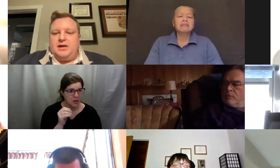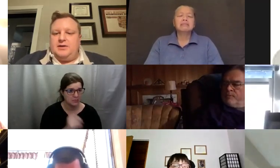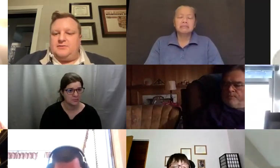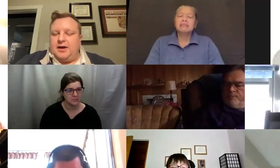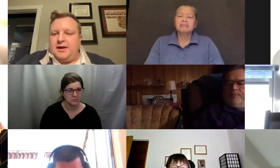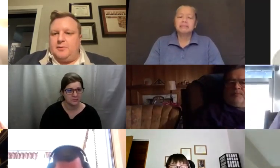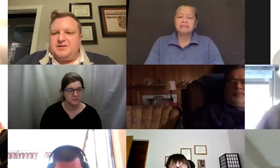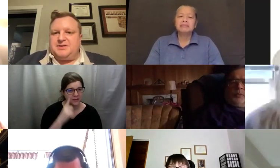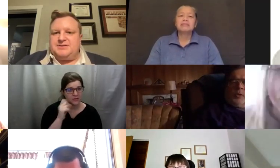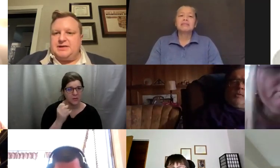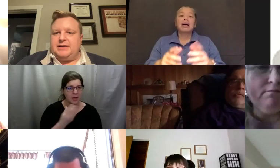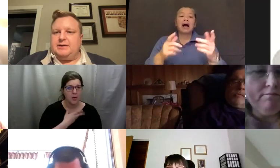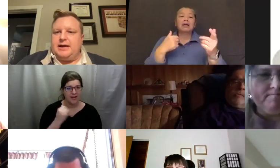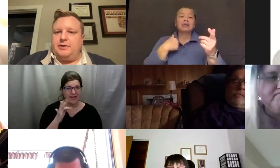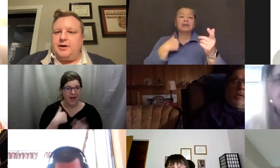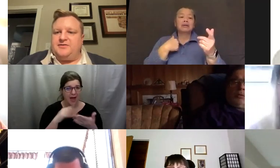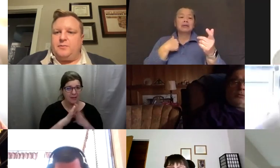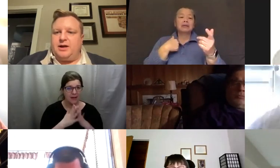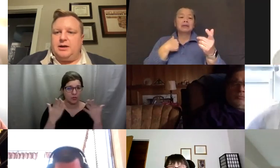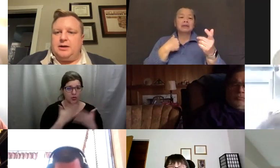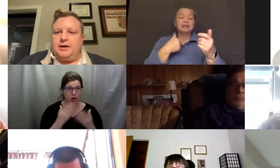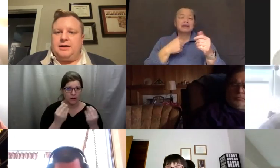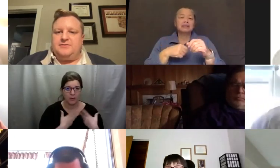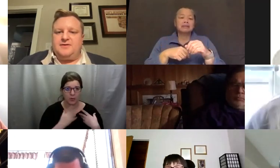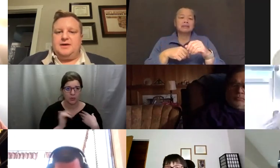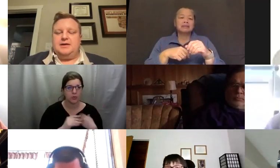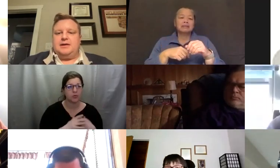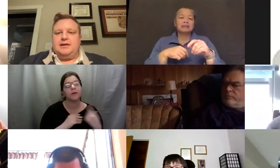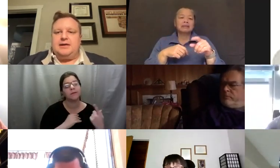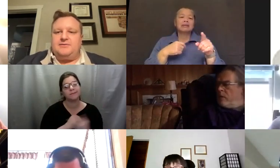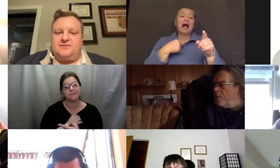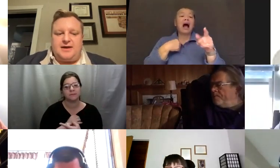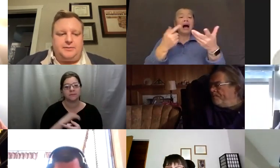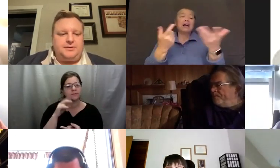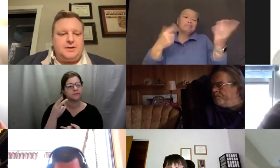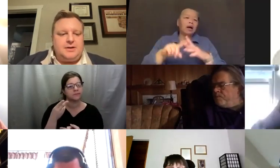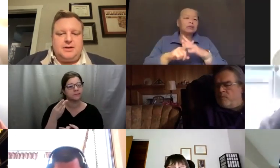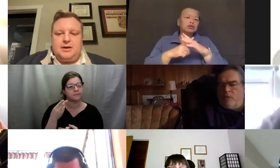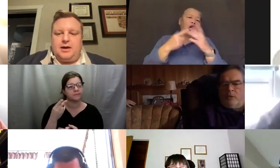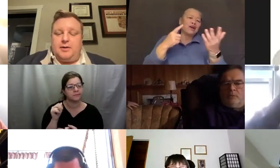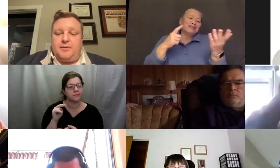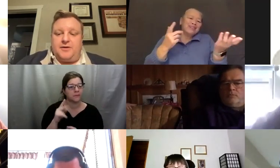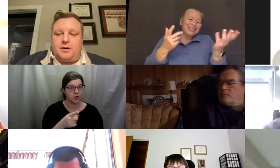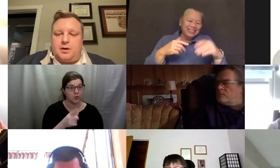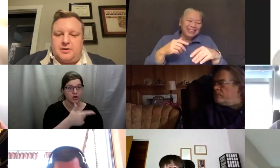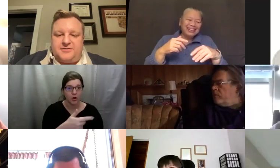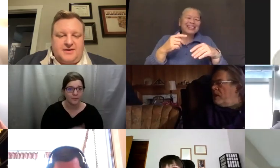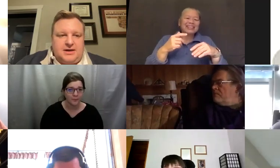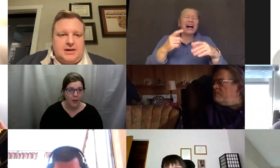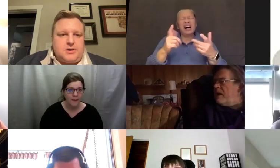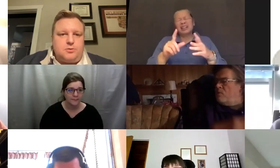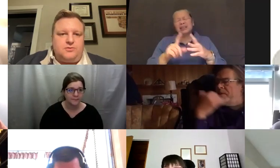As everybody is, and I'll mention this again later, as everybody gets in and gets settled, there